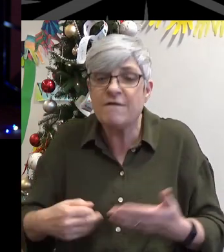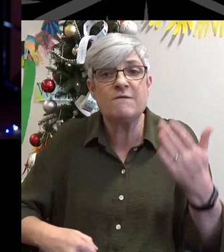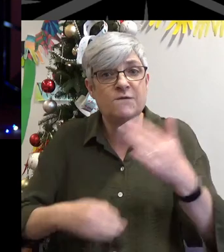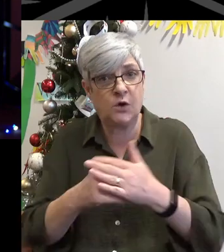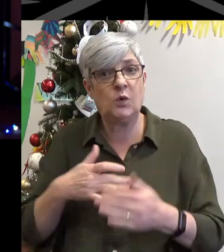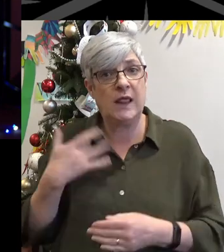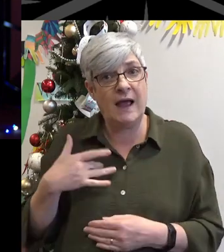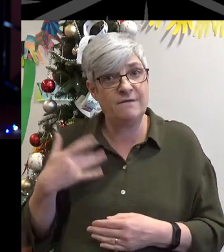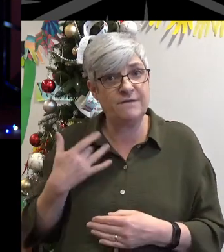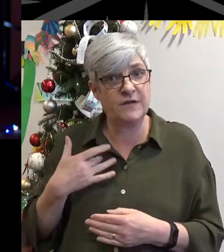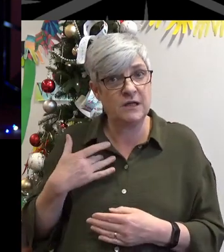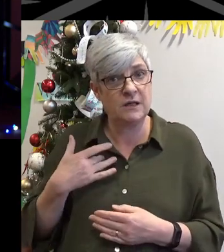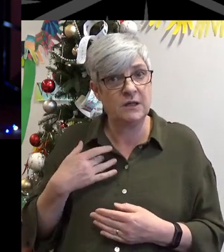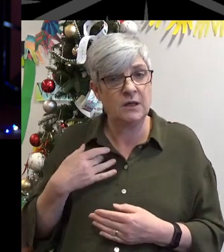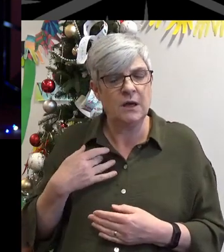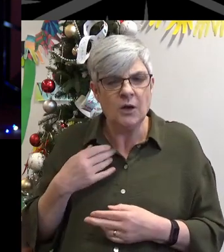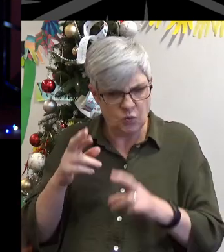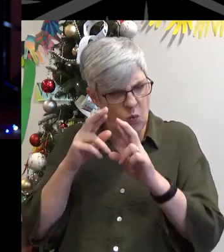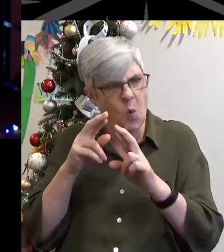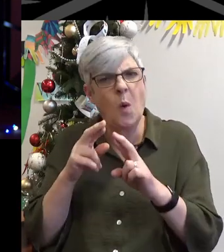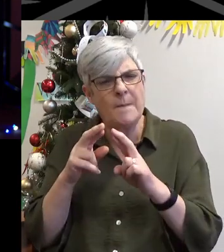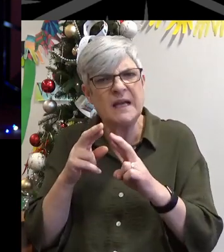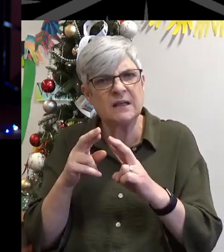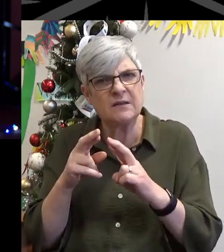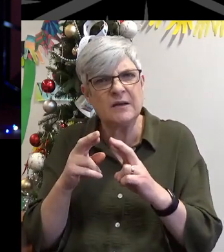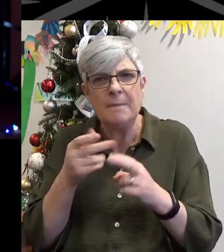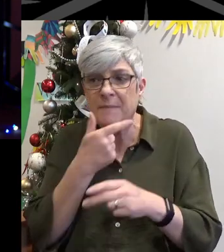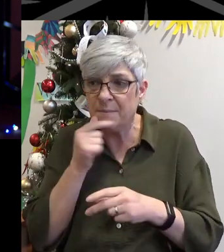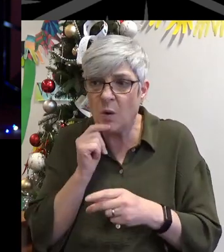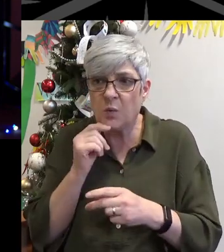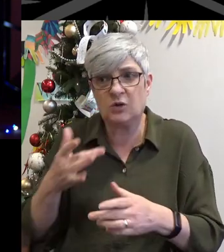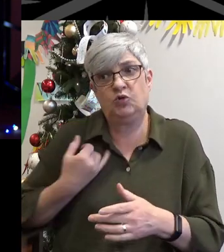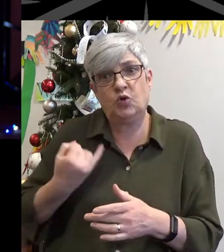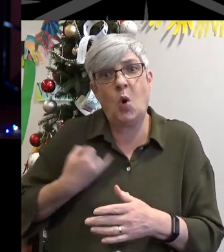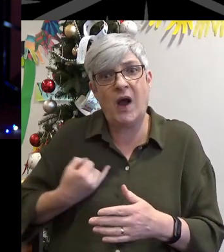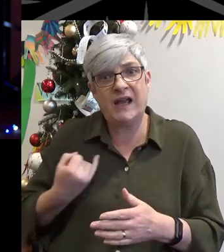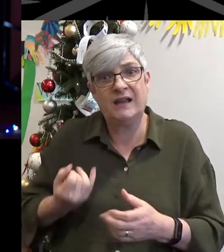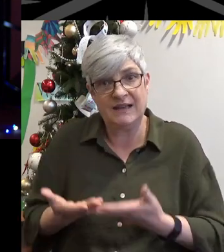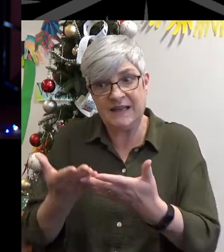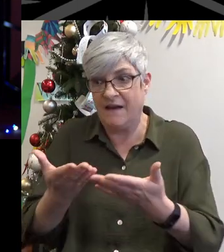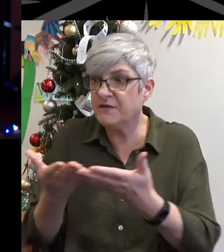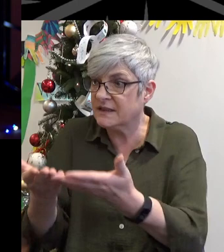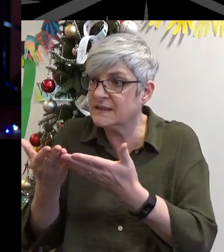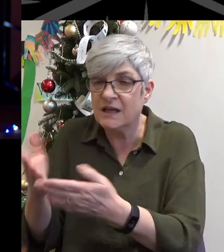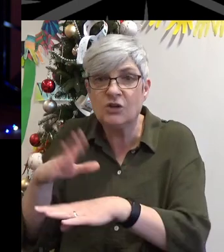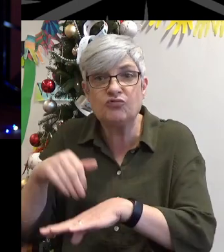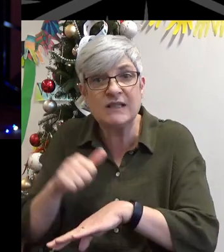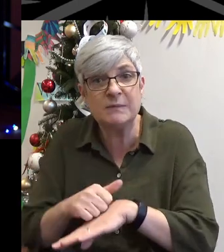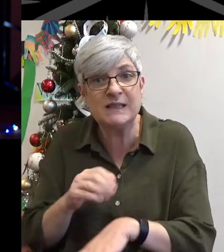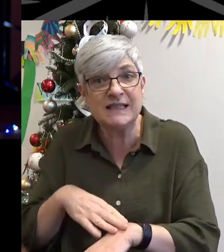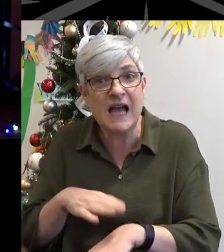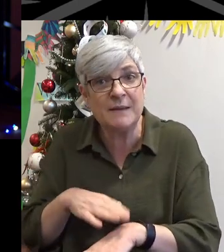Are you hoping that folk enjoy what you've got them for Christmas? Of course you are. You wouldn't give them otherwise.